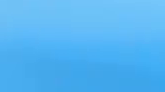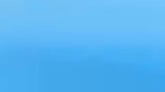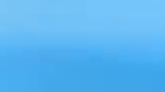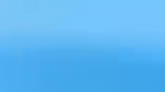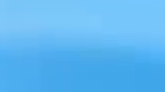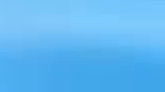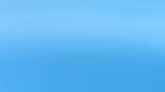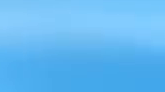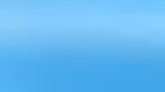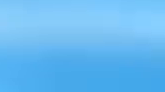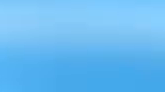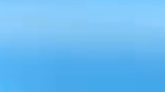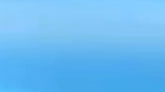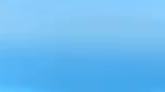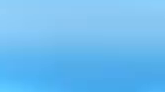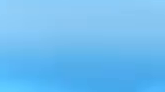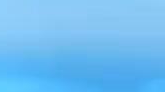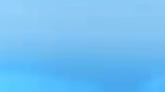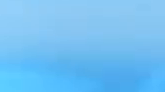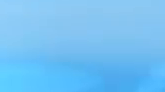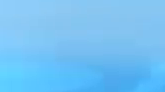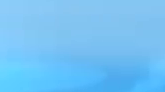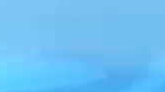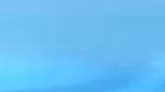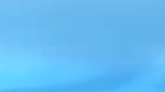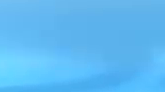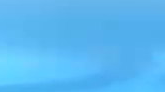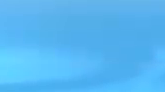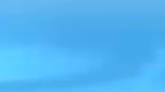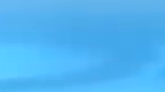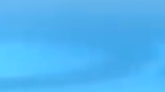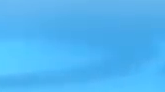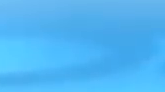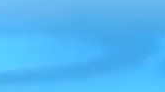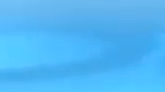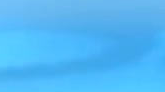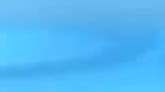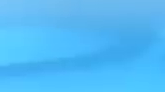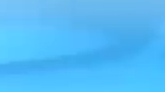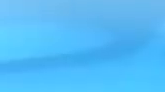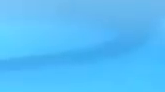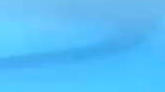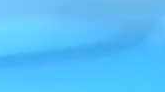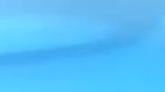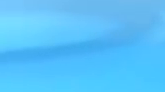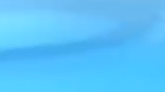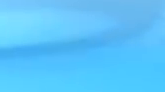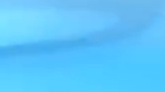This is NTV.